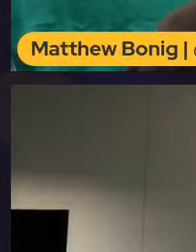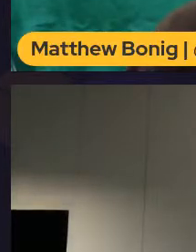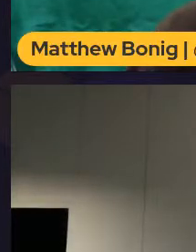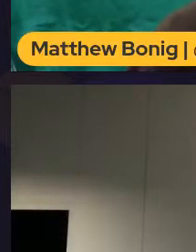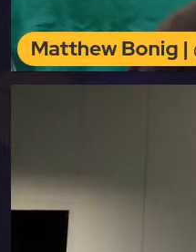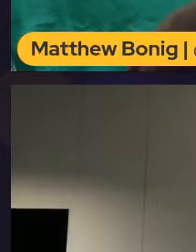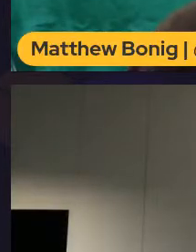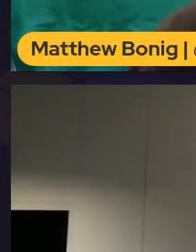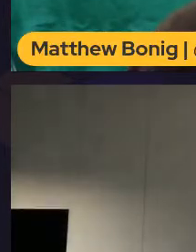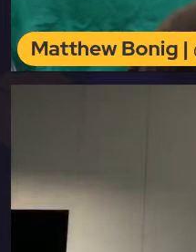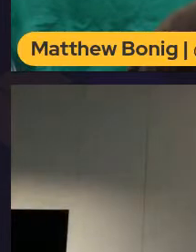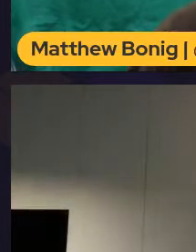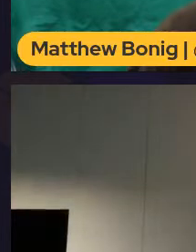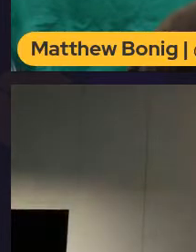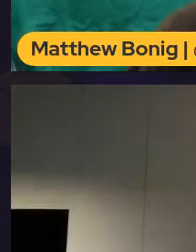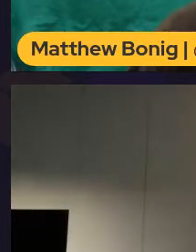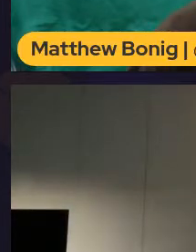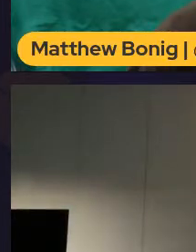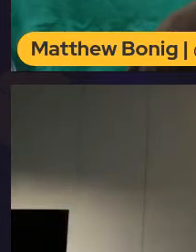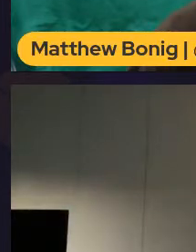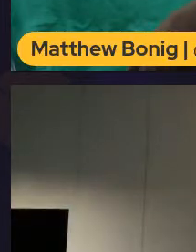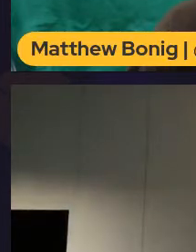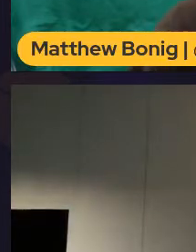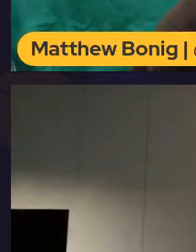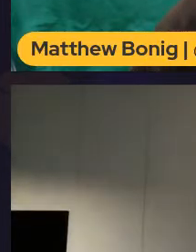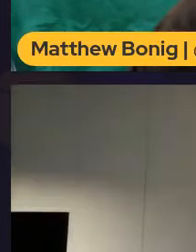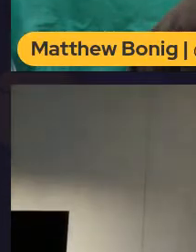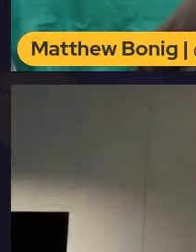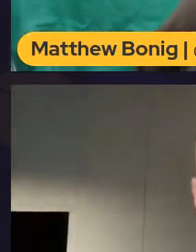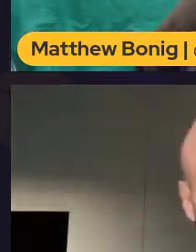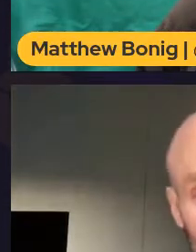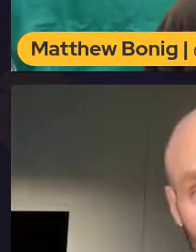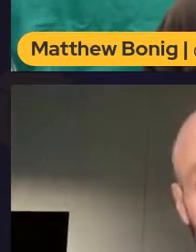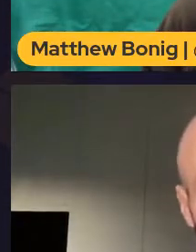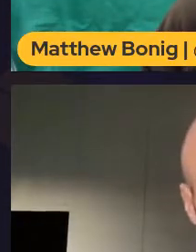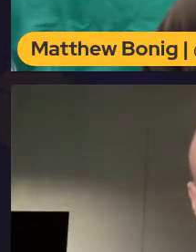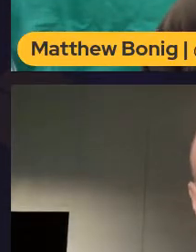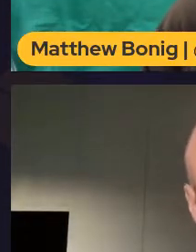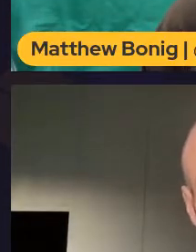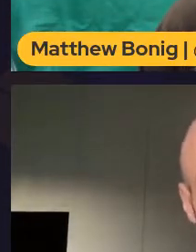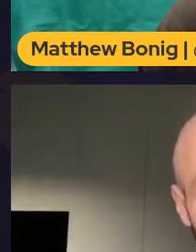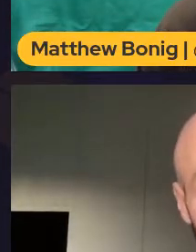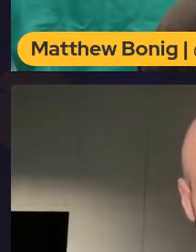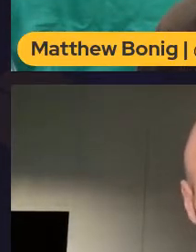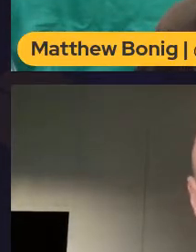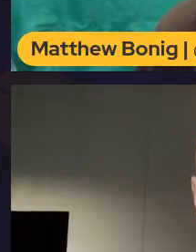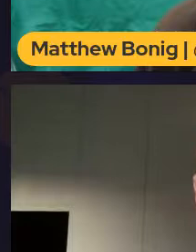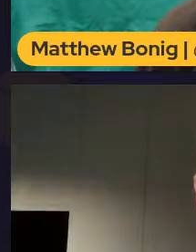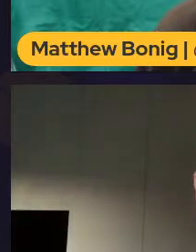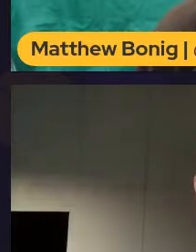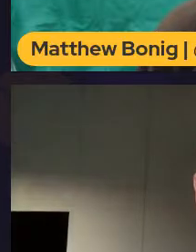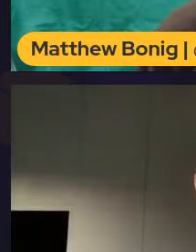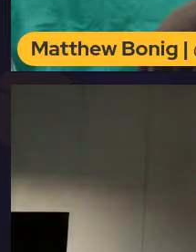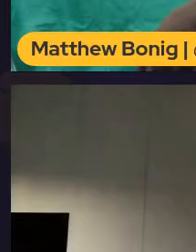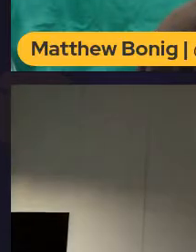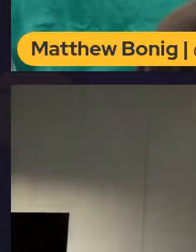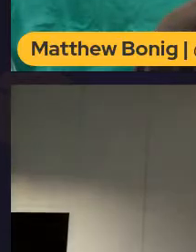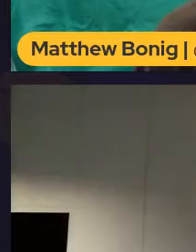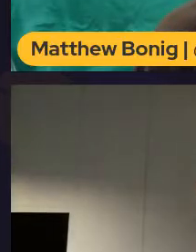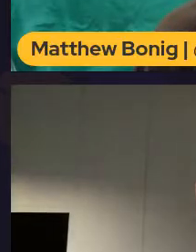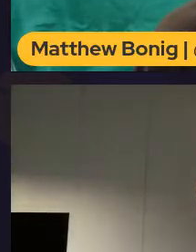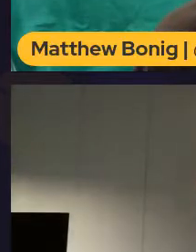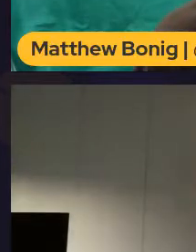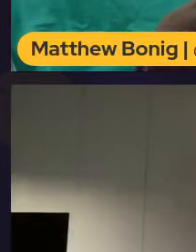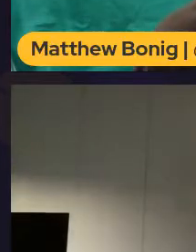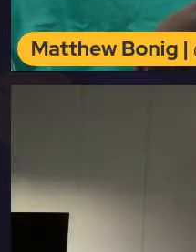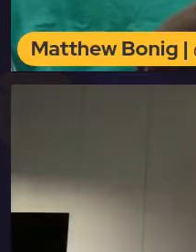Like we're trying to like get some funding to productize Projen and make it like a more like